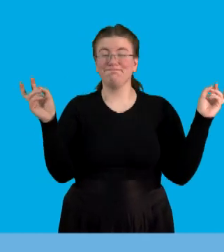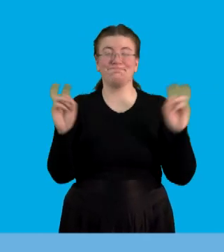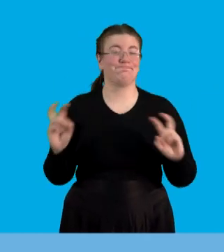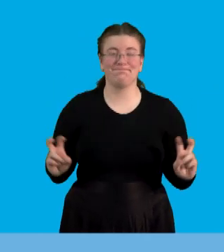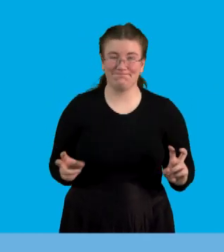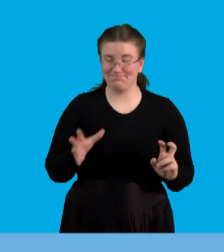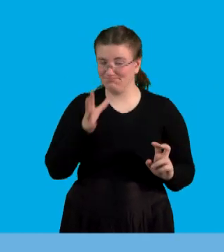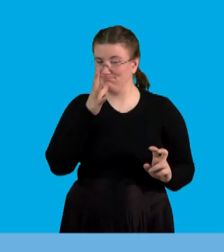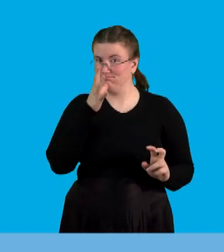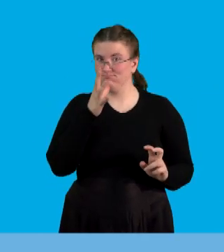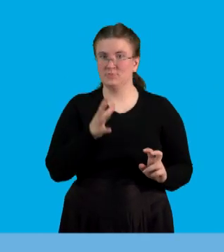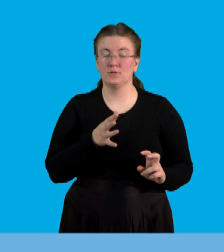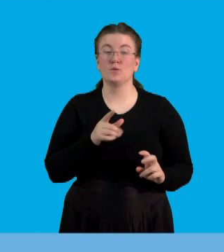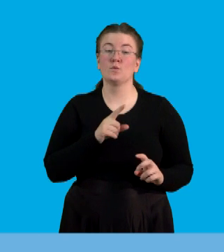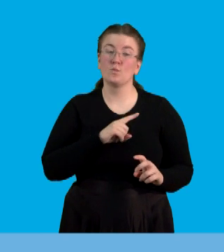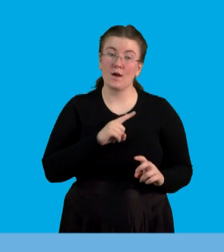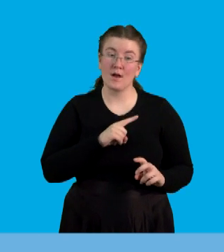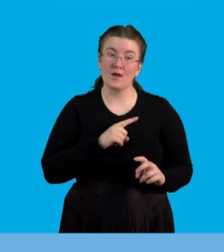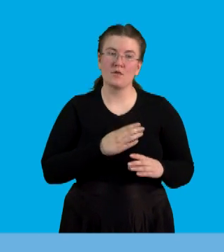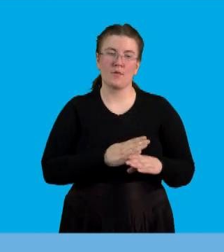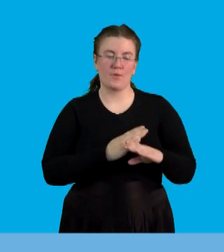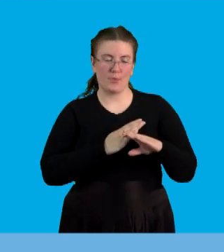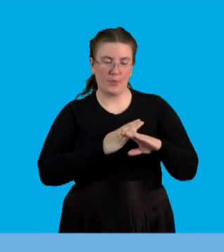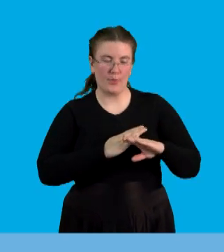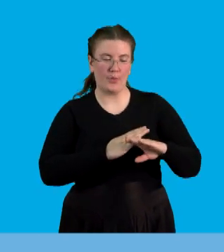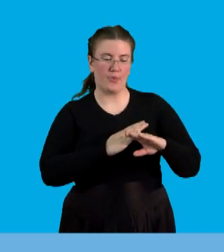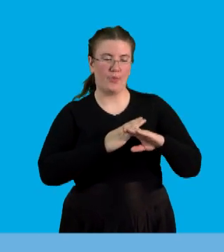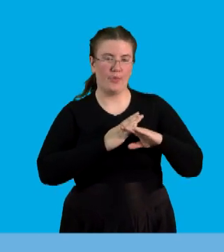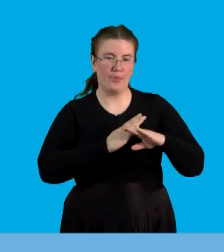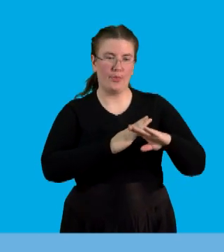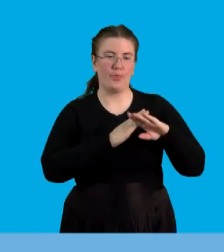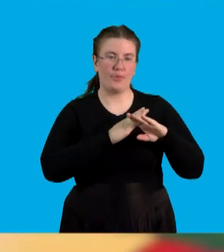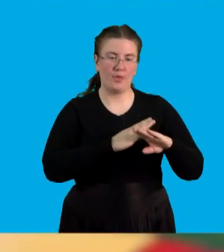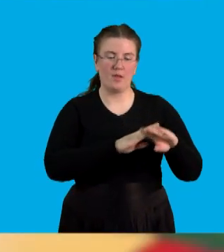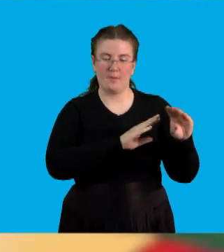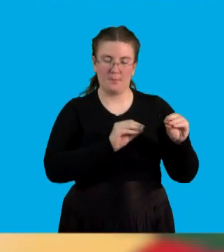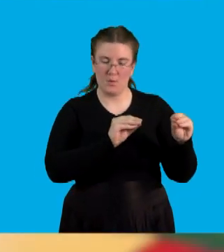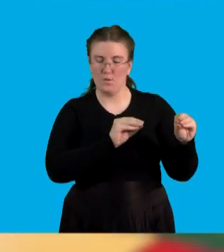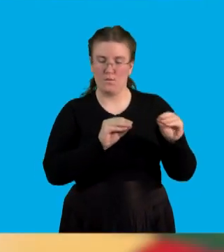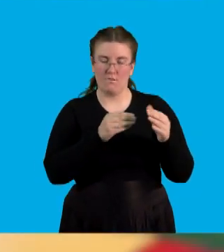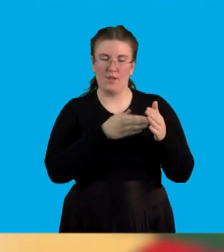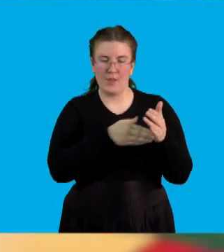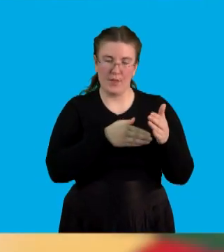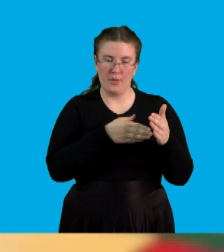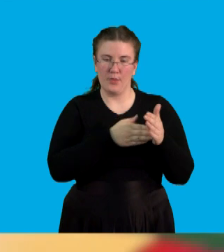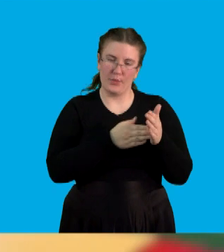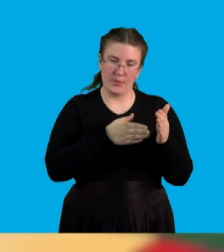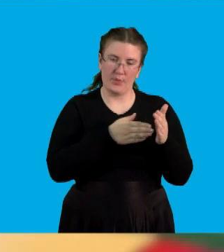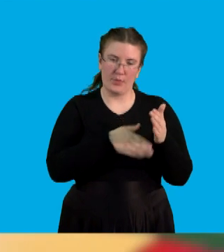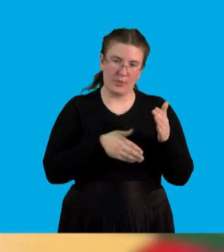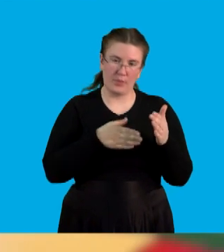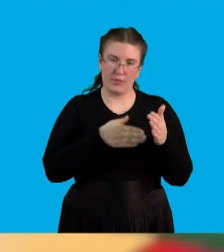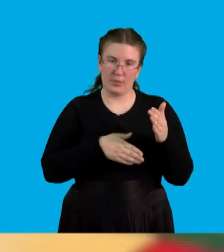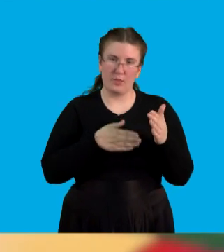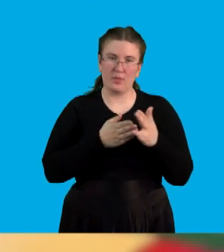energy. Why are they using a lot of energy? Because the resistor is resisting the flow. It is resisting the movement of these electrons from